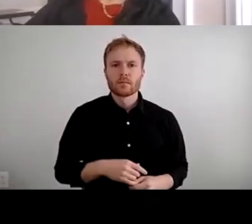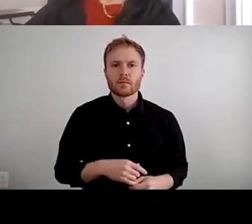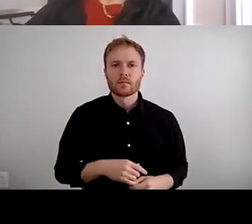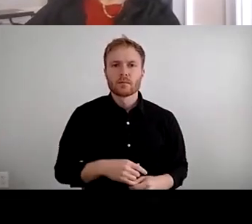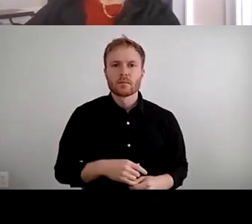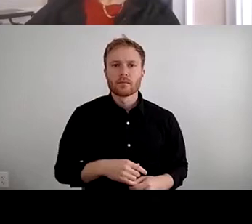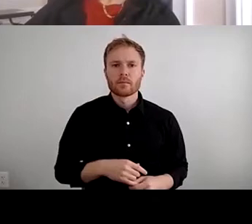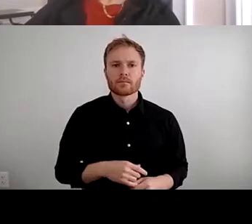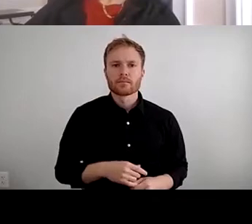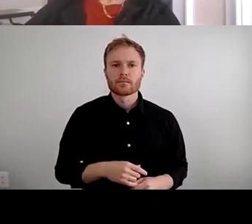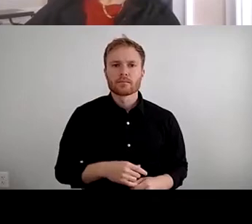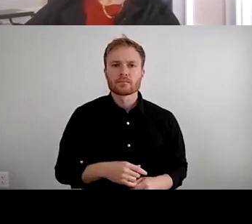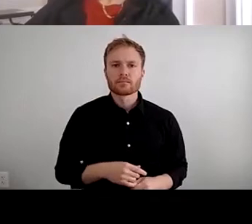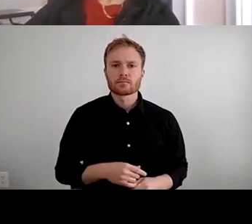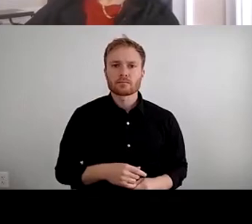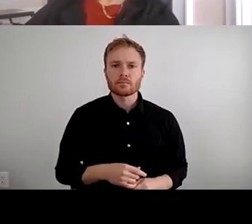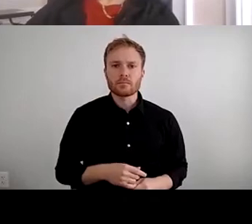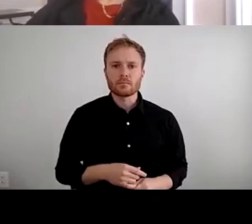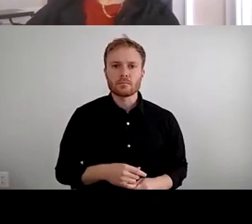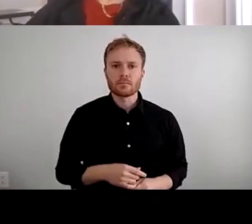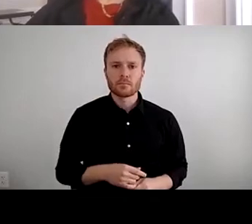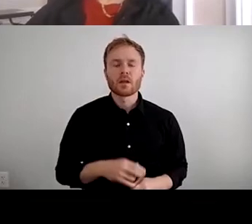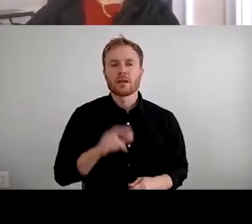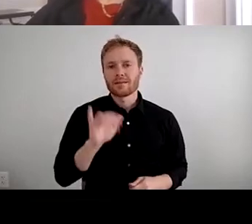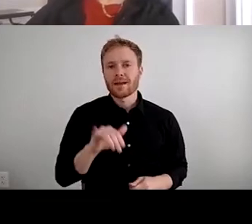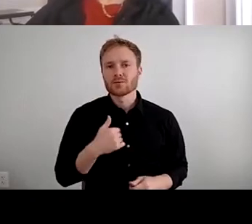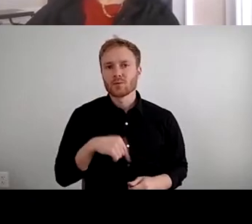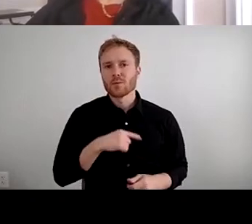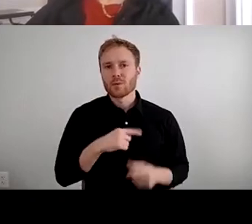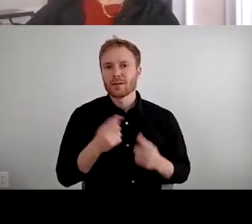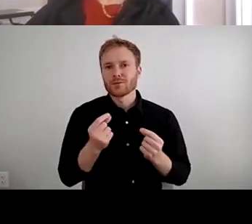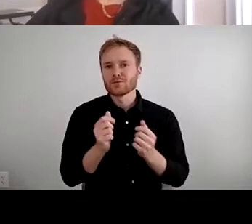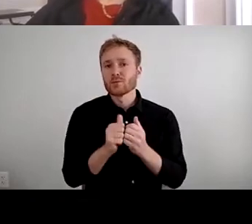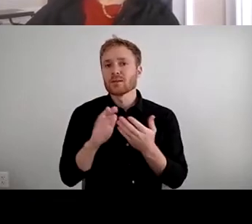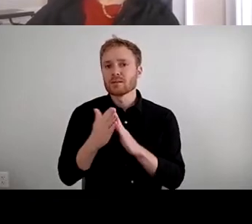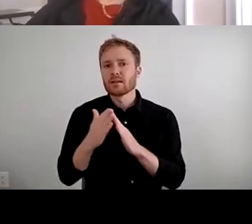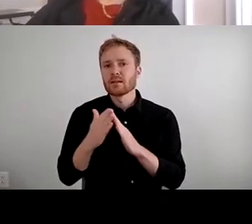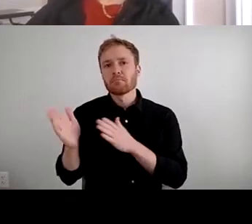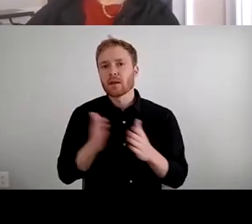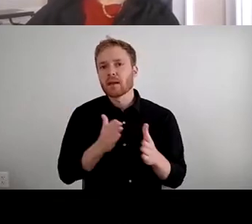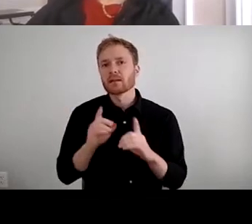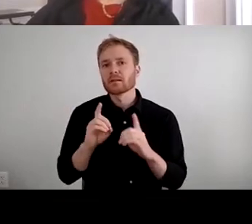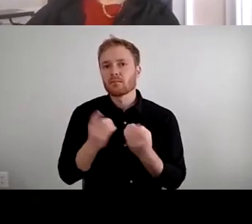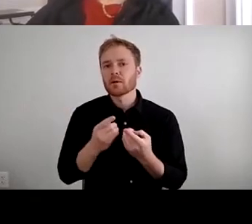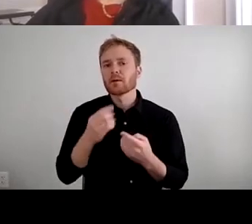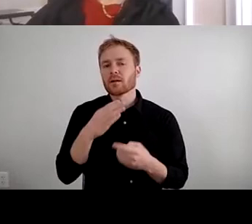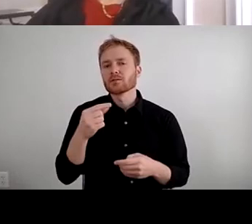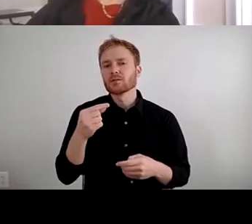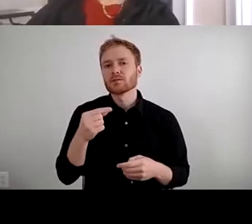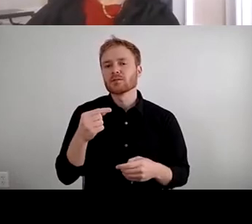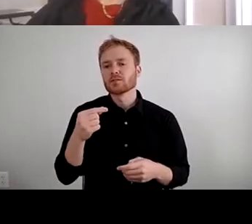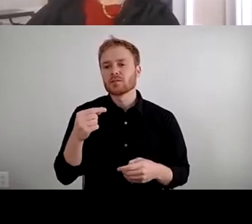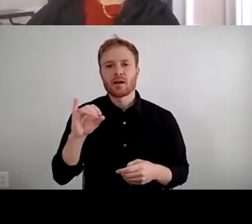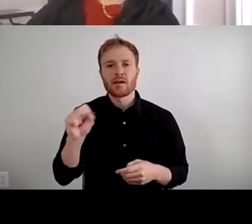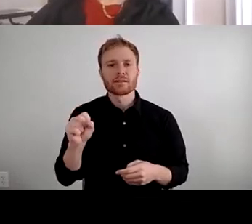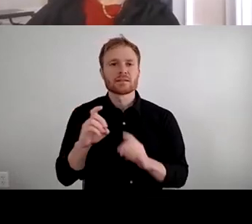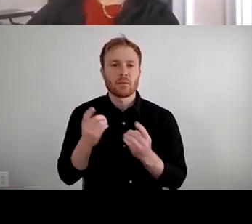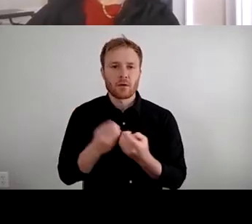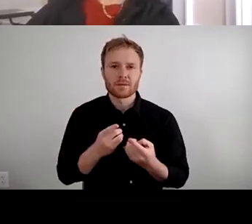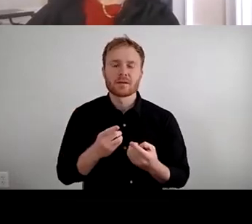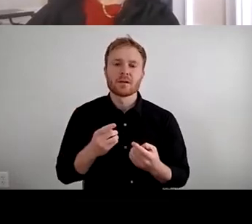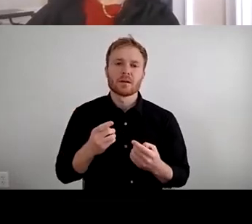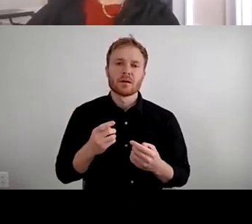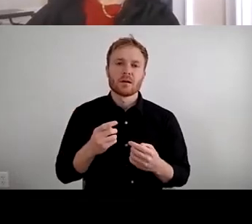you know, city planning department and GIS department from council side. But you're saying that you need to basically have a duplicative